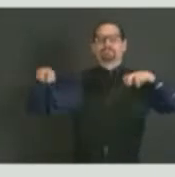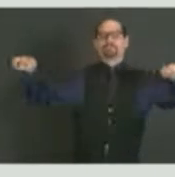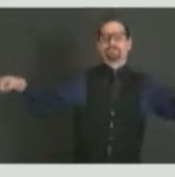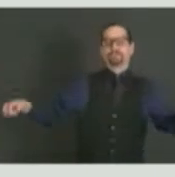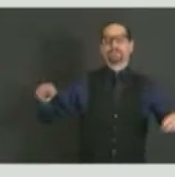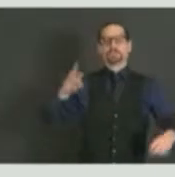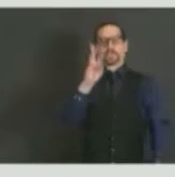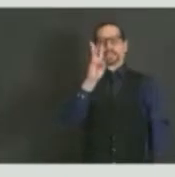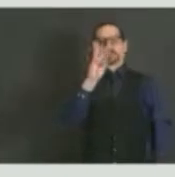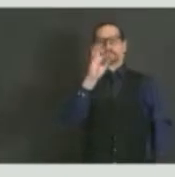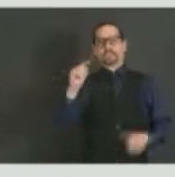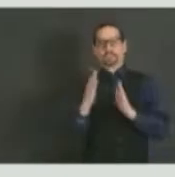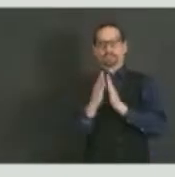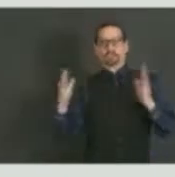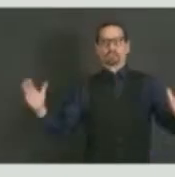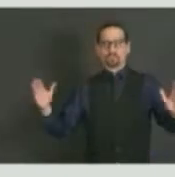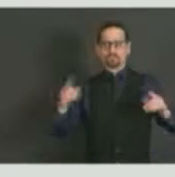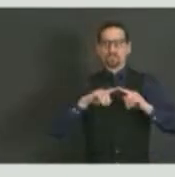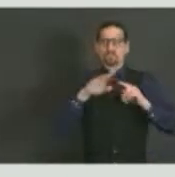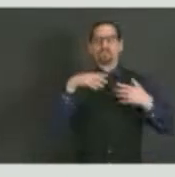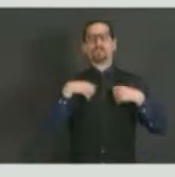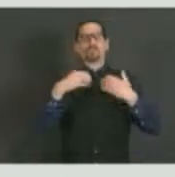changes, which were carefully considered.